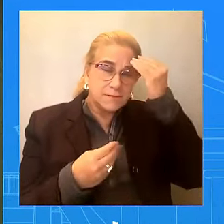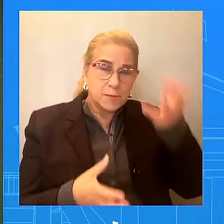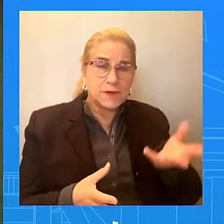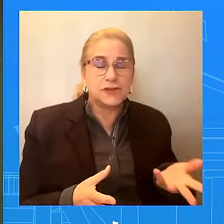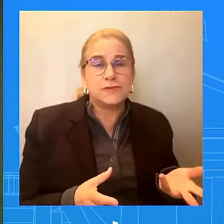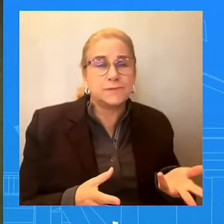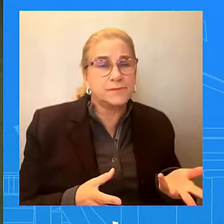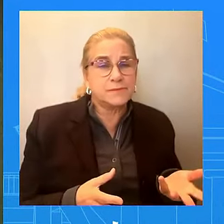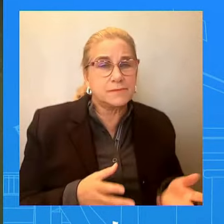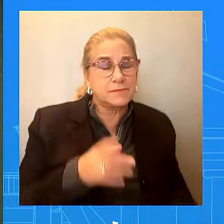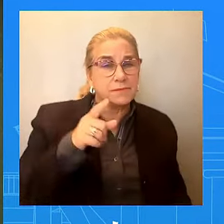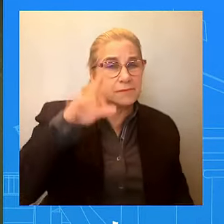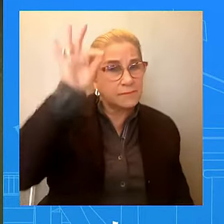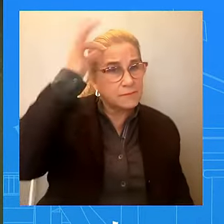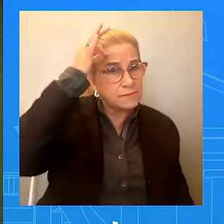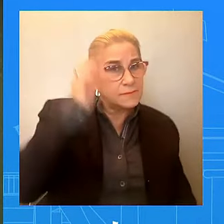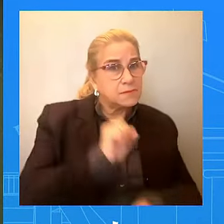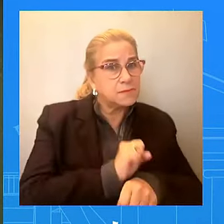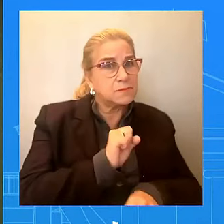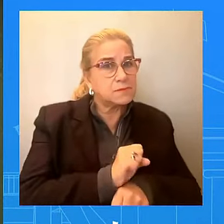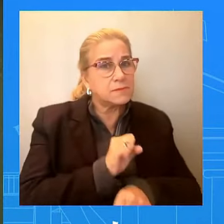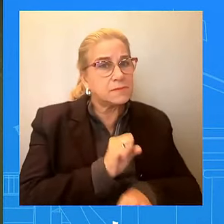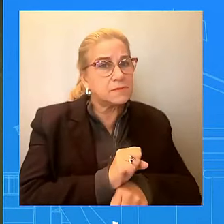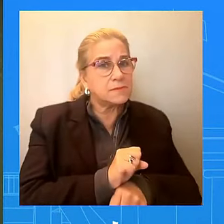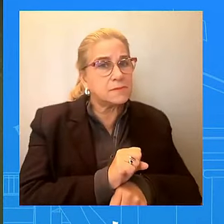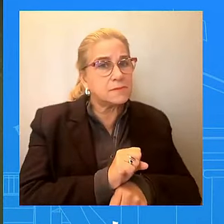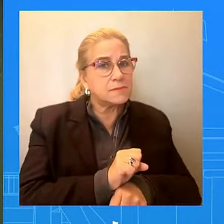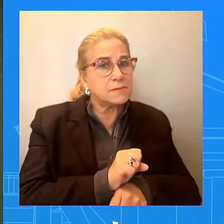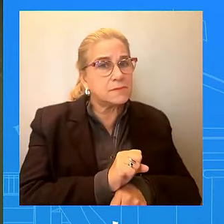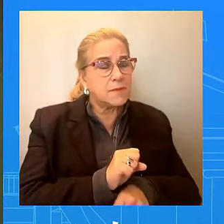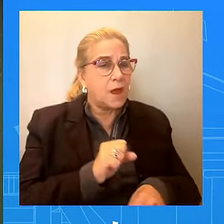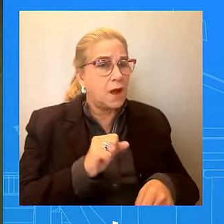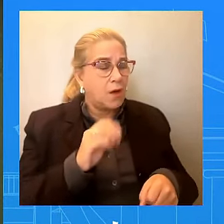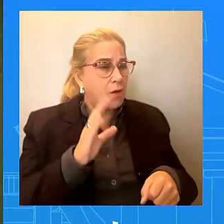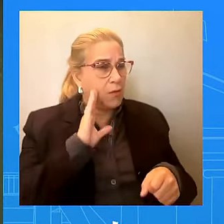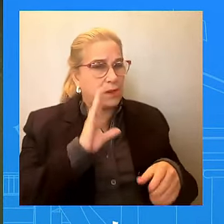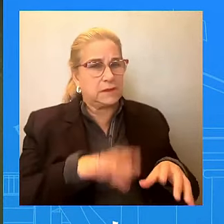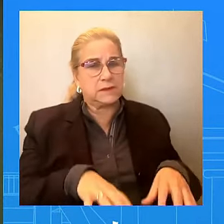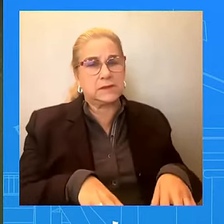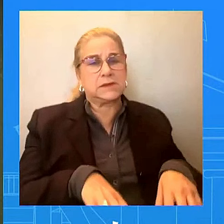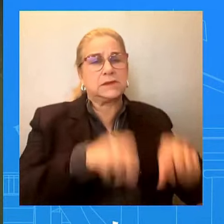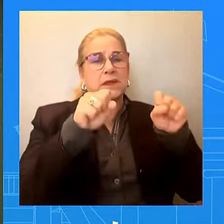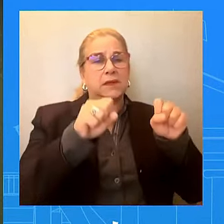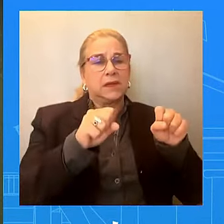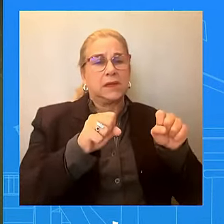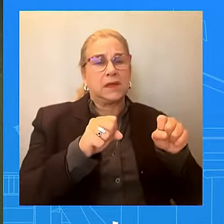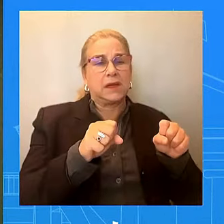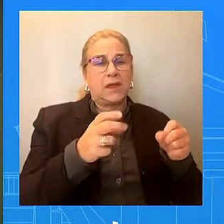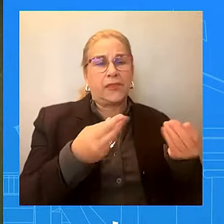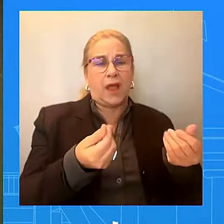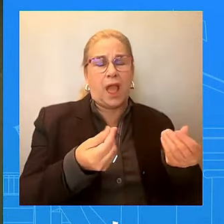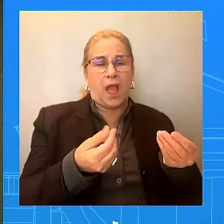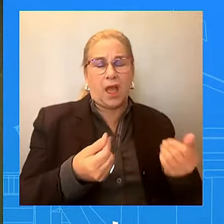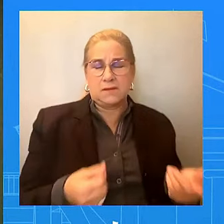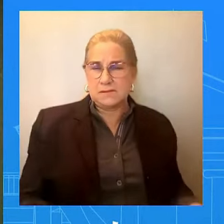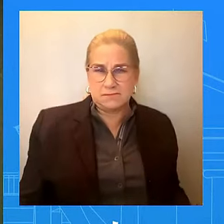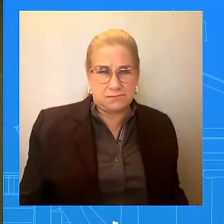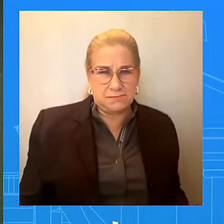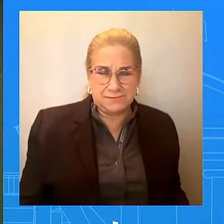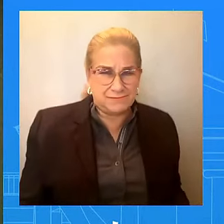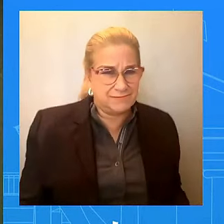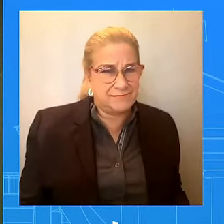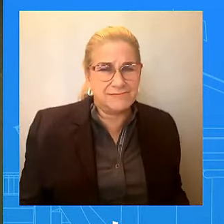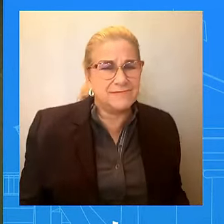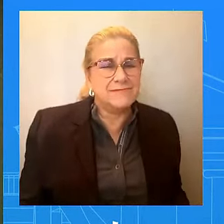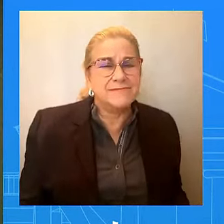will actually take their land. And what we have seen is people reticent, reluctant to access the relief